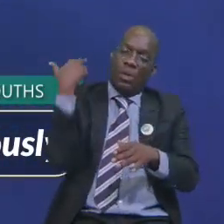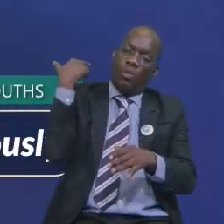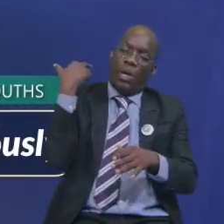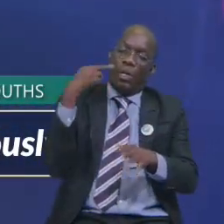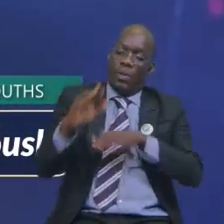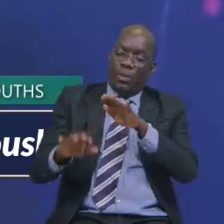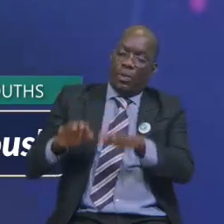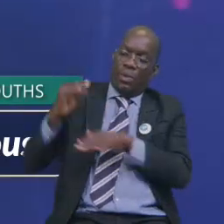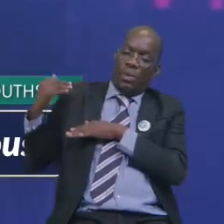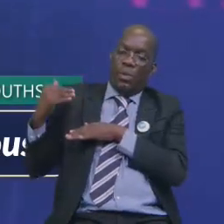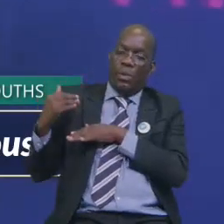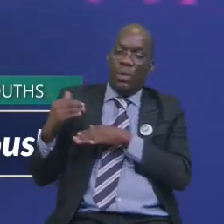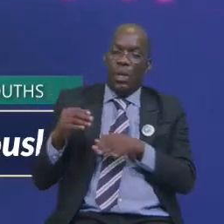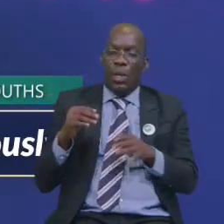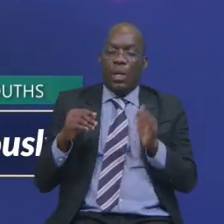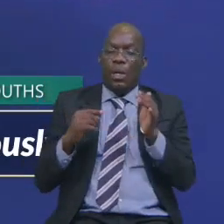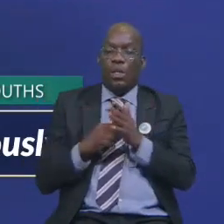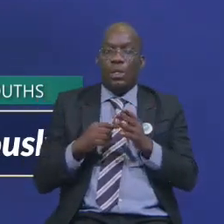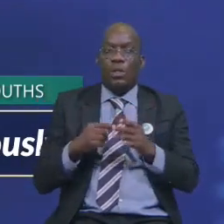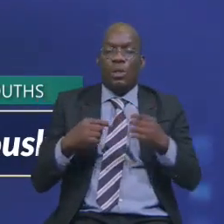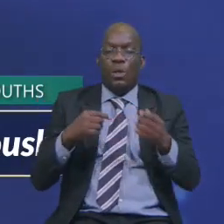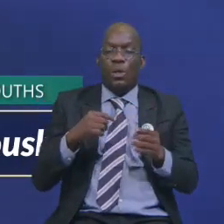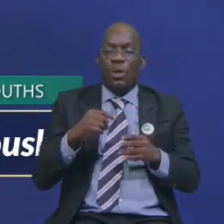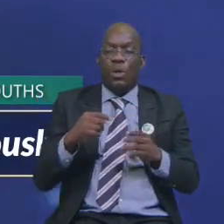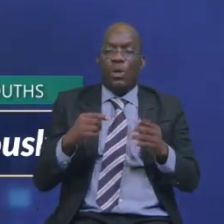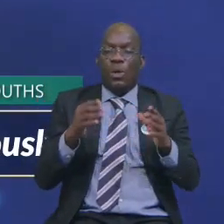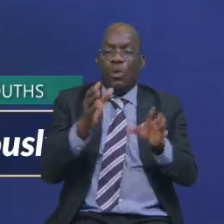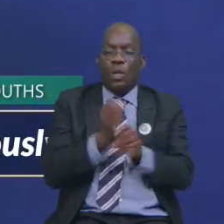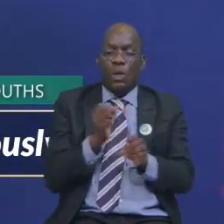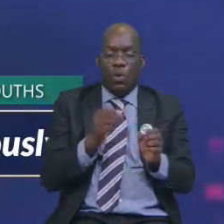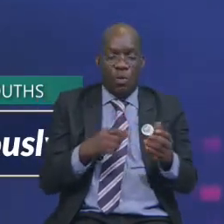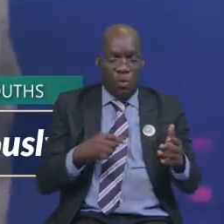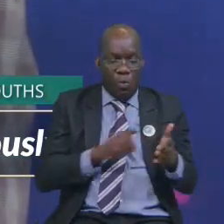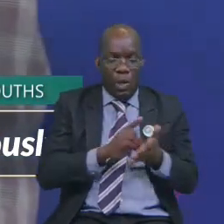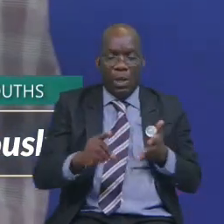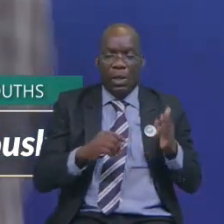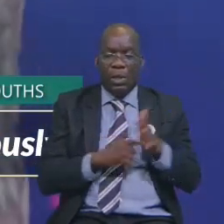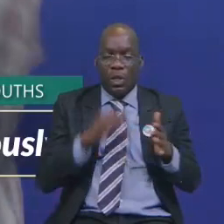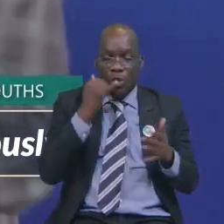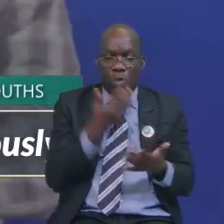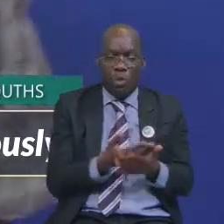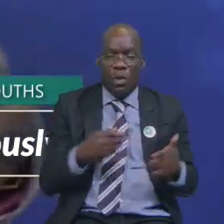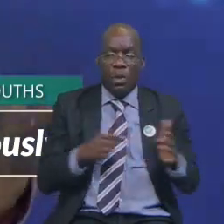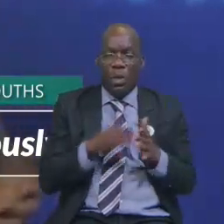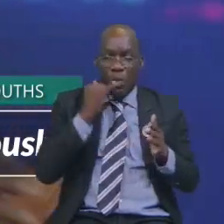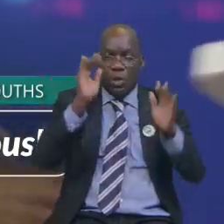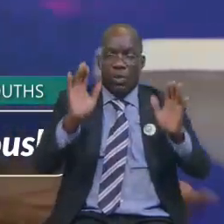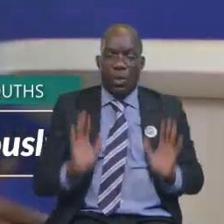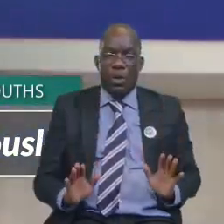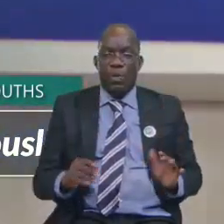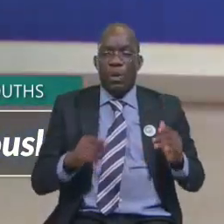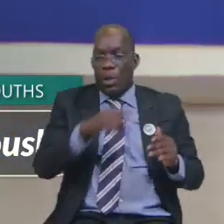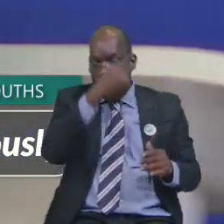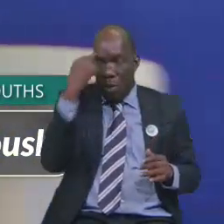this week the achievement, this is commendable and this is wonderful, because